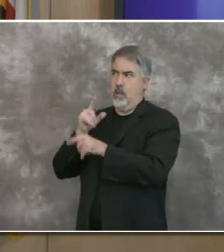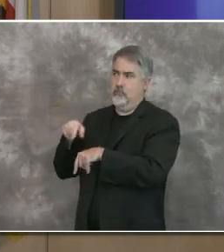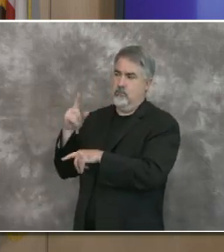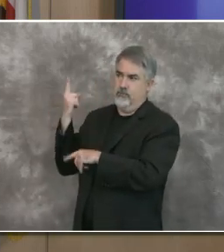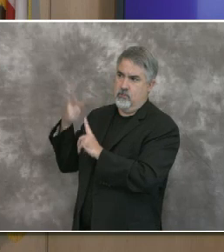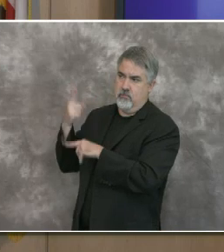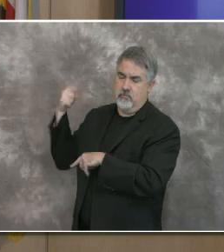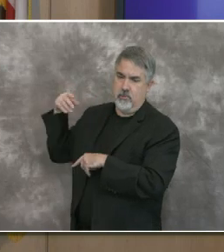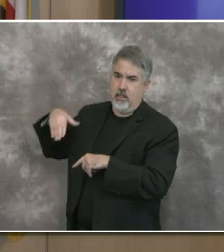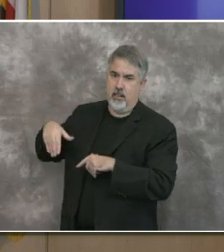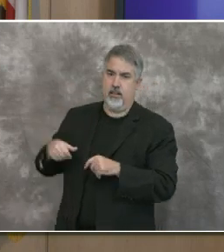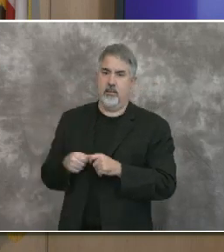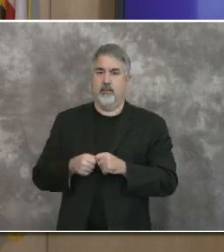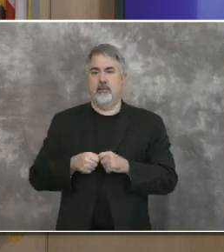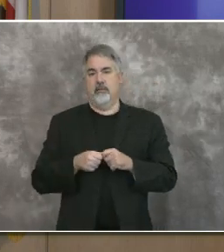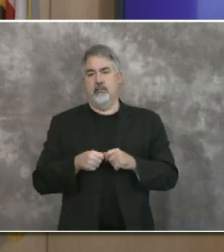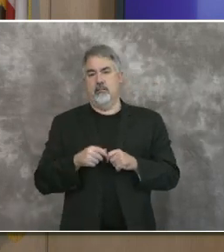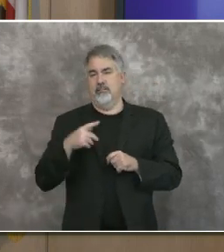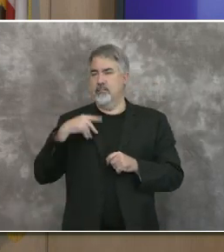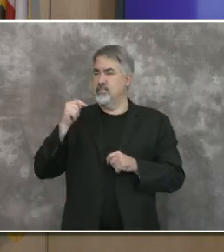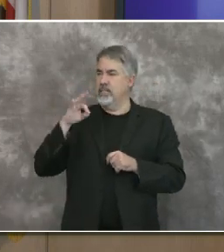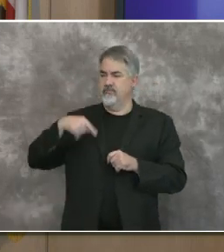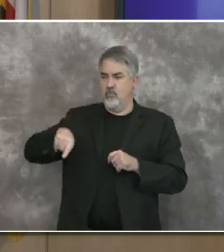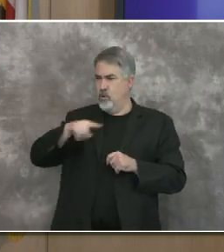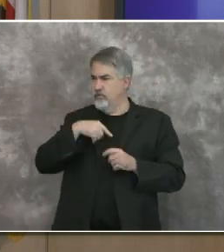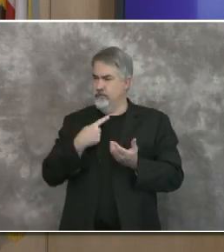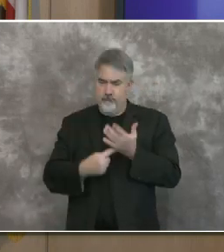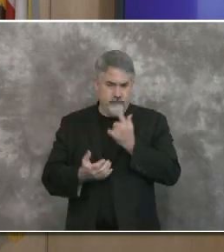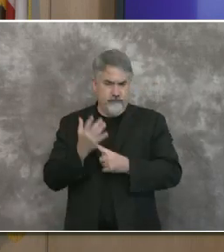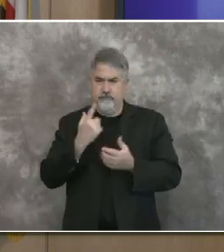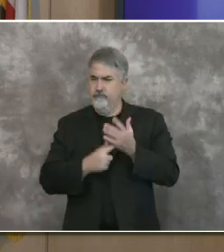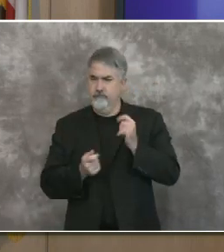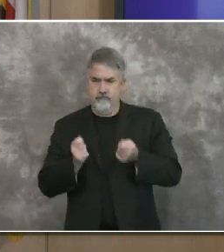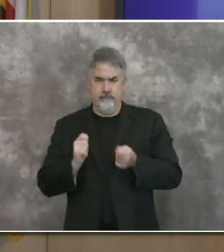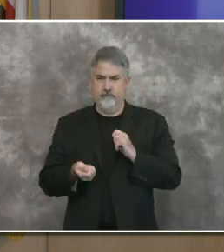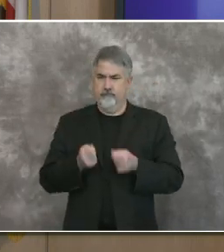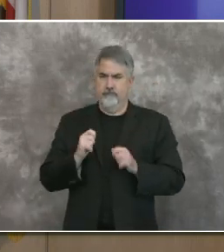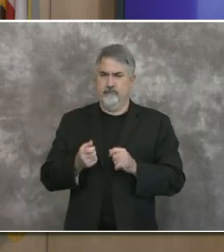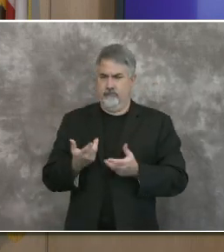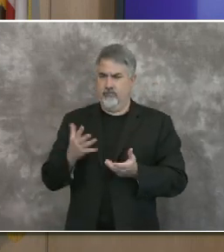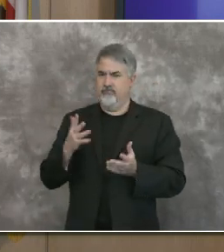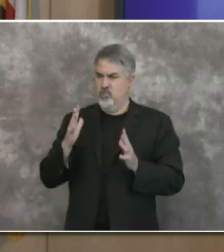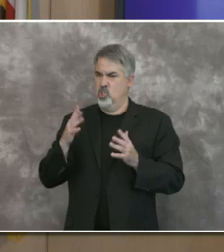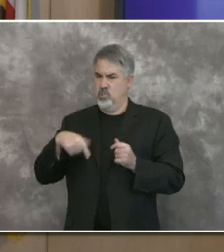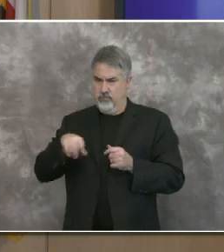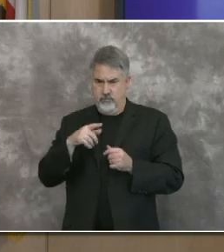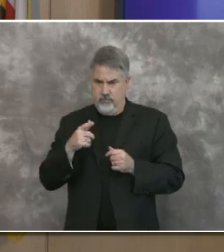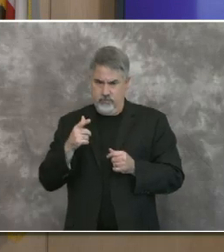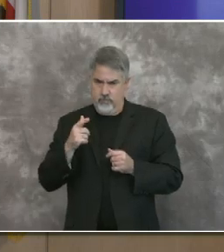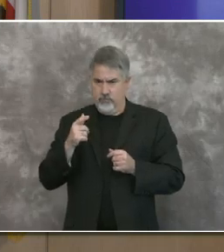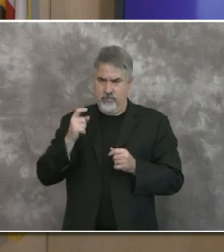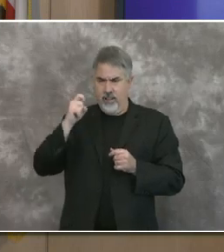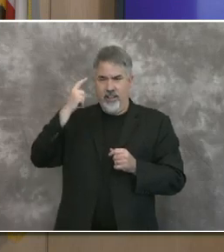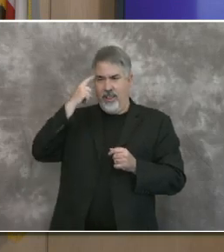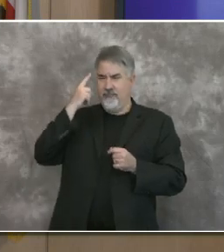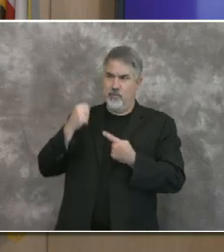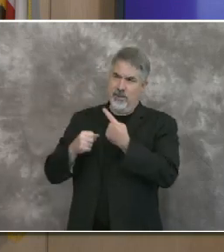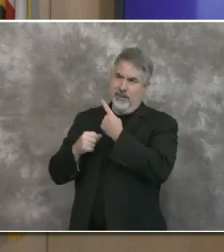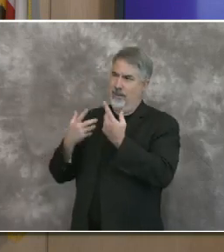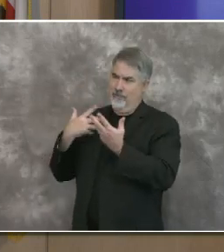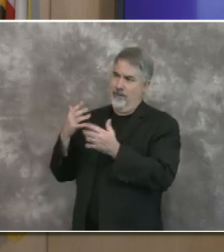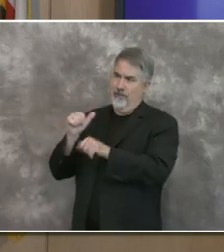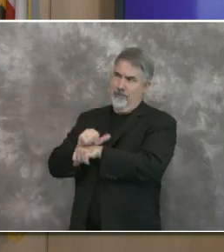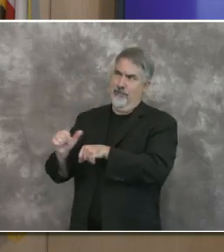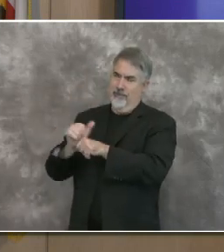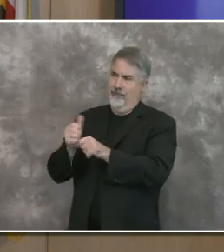So we look forward to a response from the governor, but I know he's got a lot of things on his plate, so we'll give him a day or two.